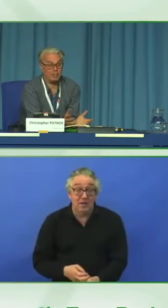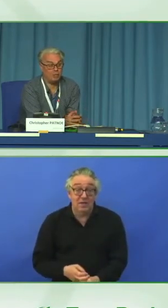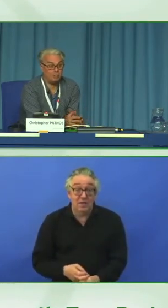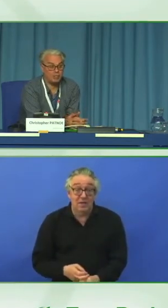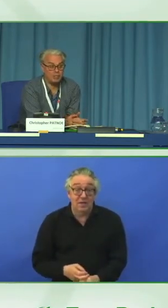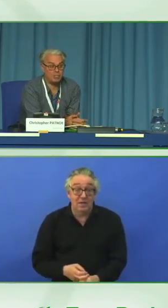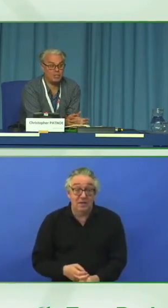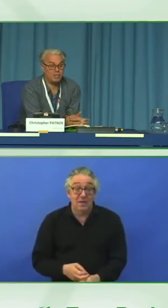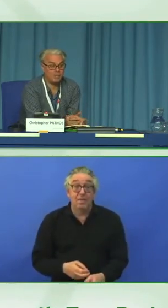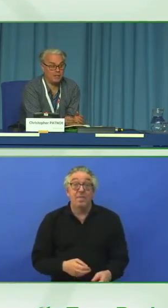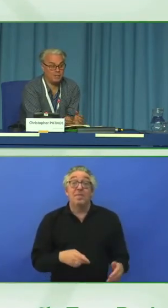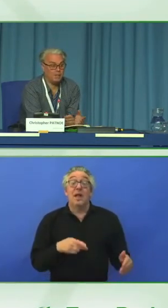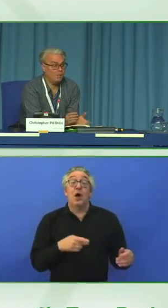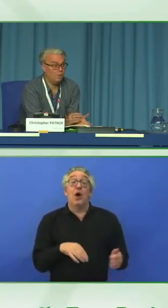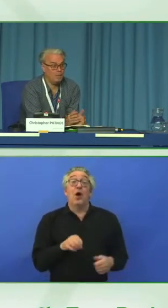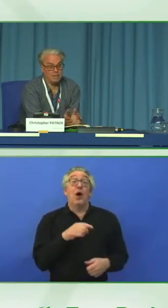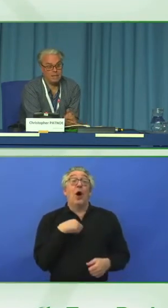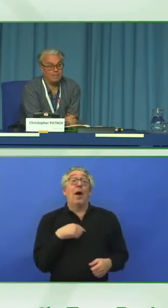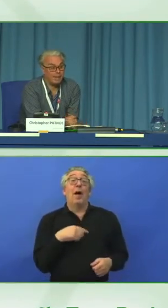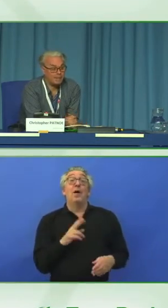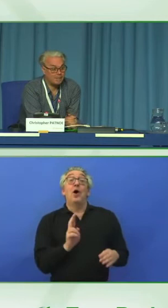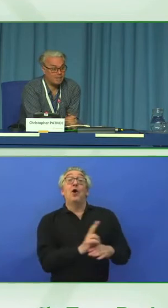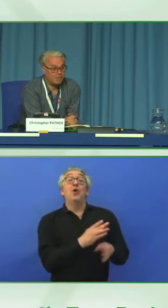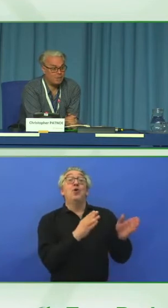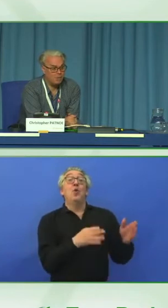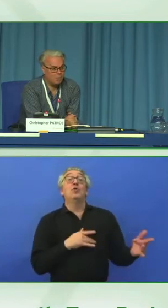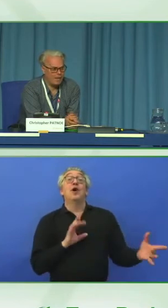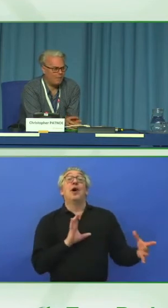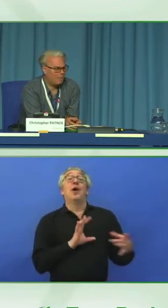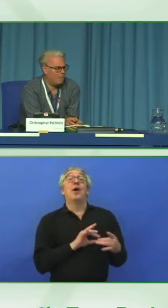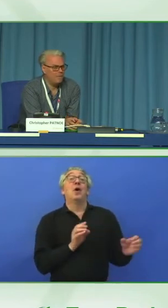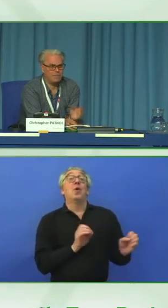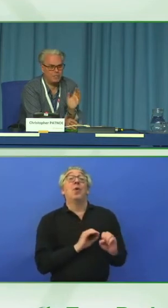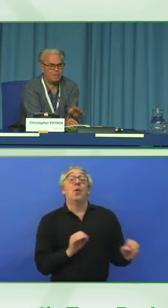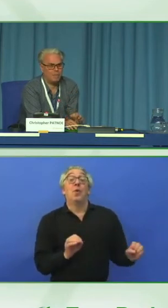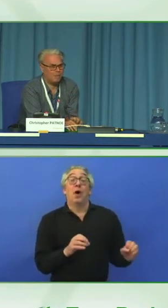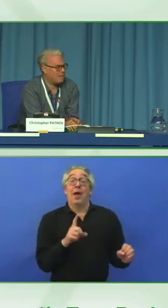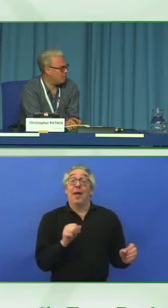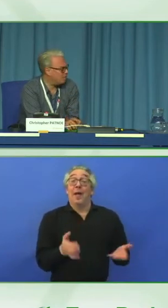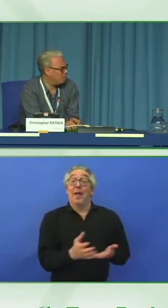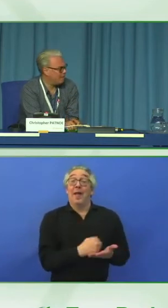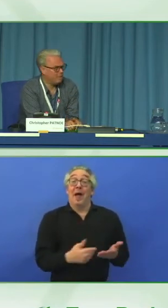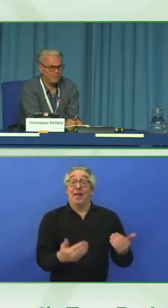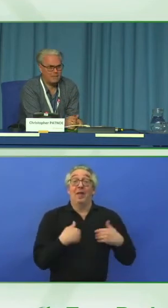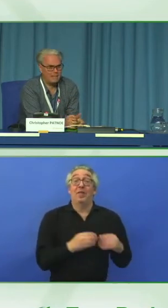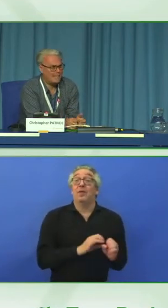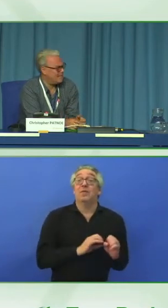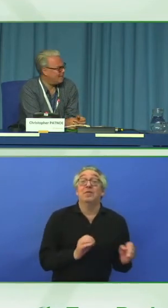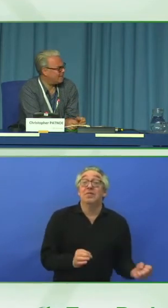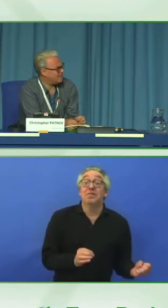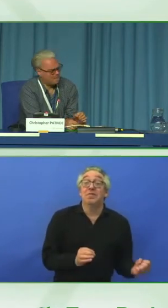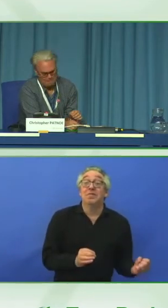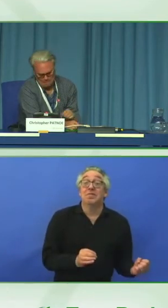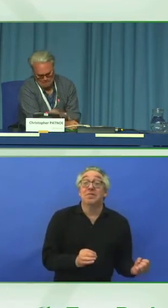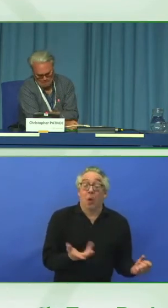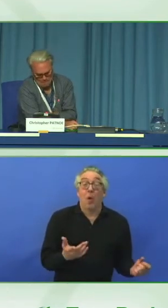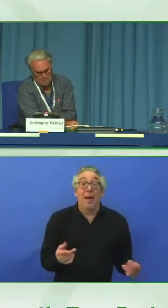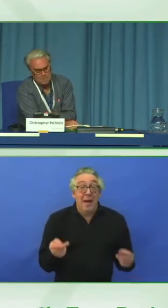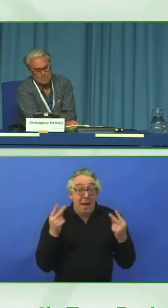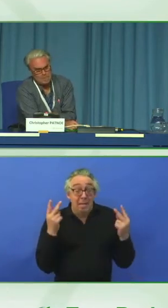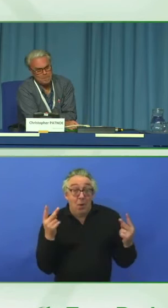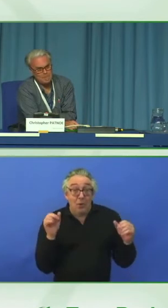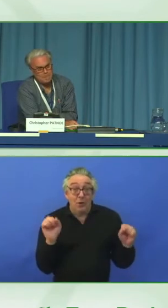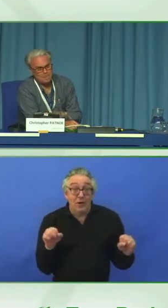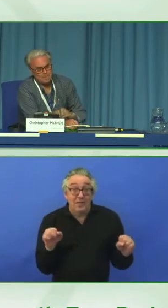data, we can't actually do the research to understand the impact. So we have, this is an important thing to do, but I don't see any easy answer.